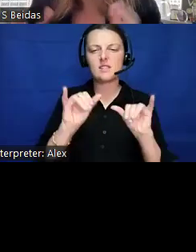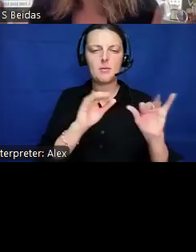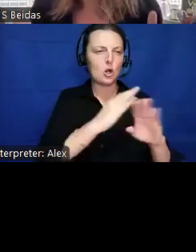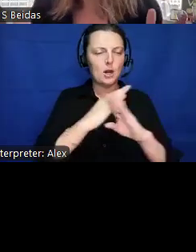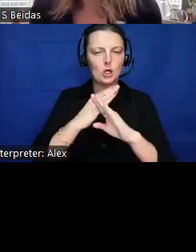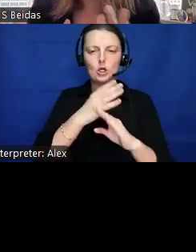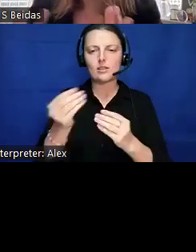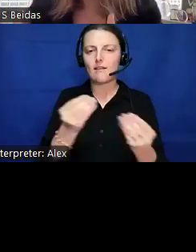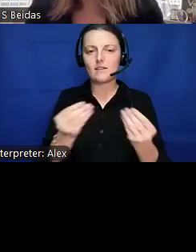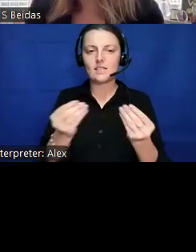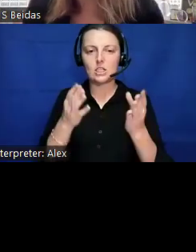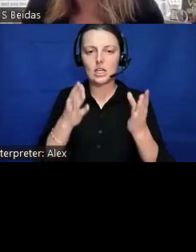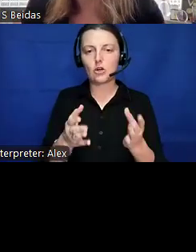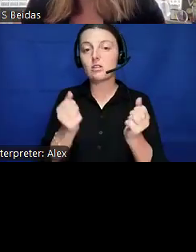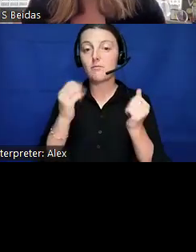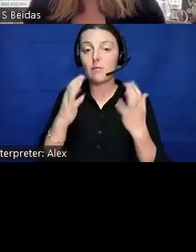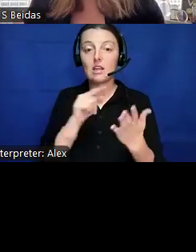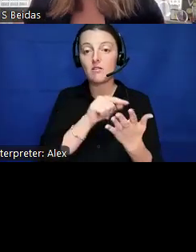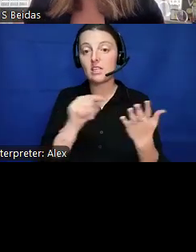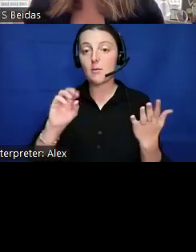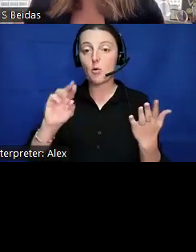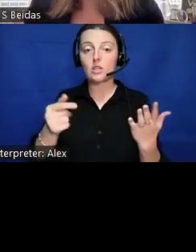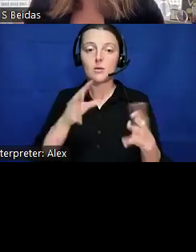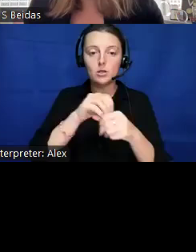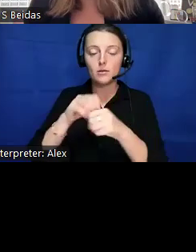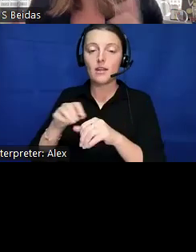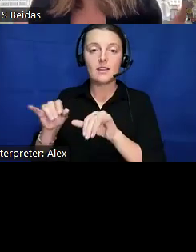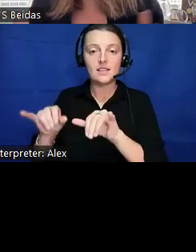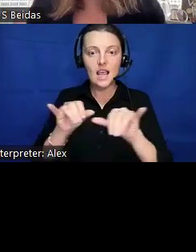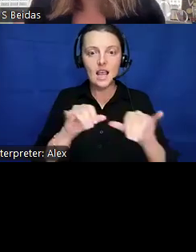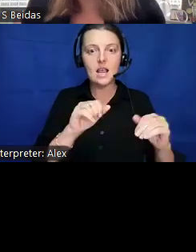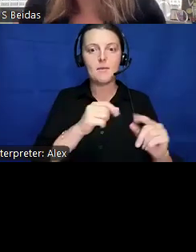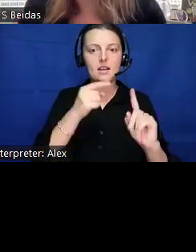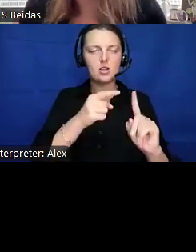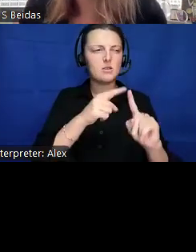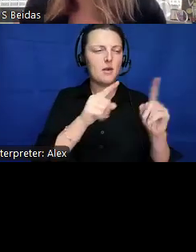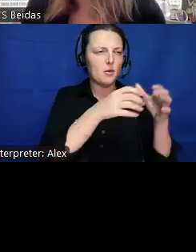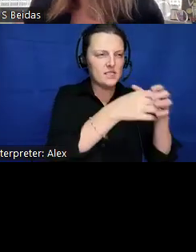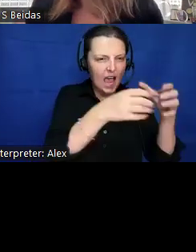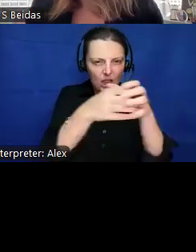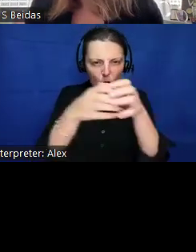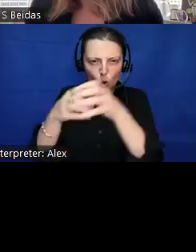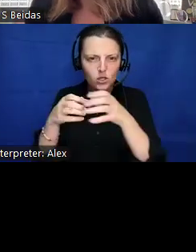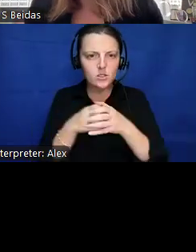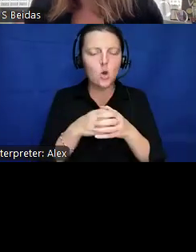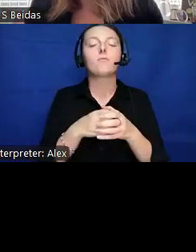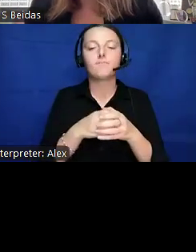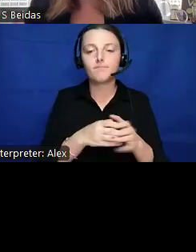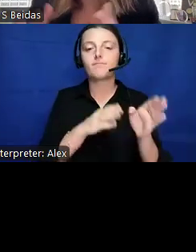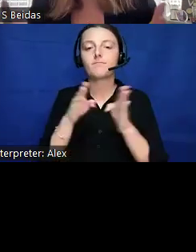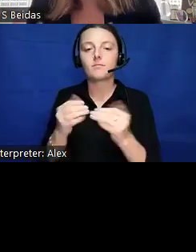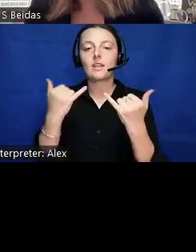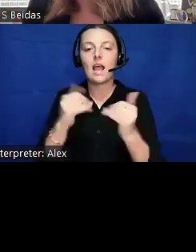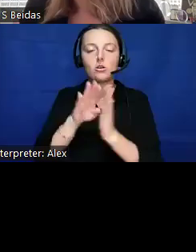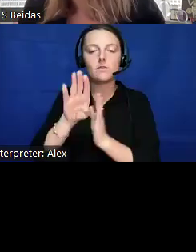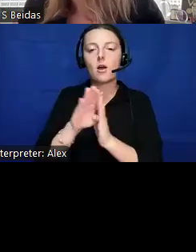were participating in the same initiatives, but they were siloed. And so he developed and created the Evidence-Based Practice and Innovation Center, which ended